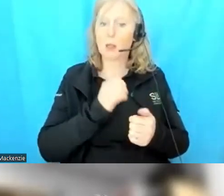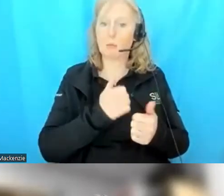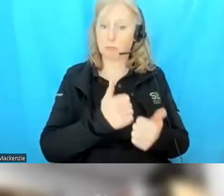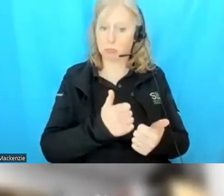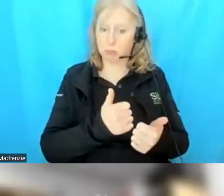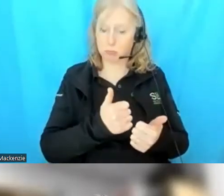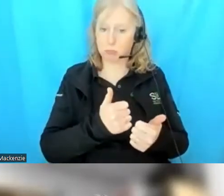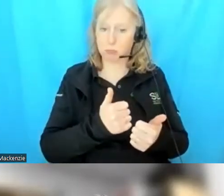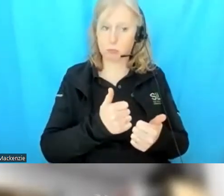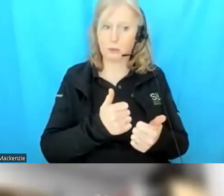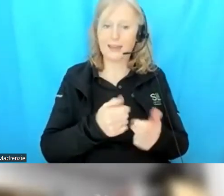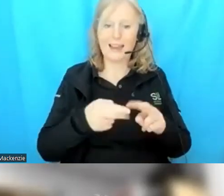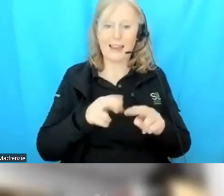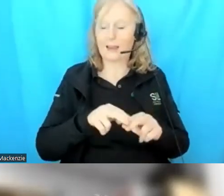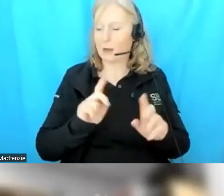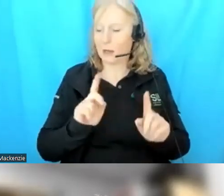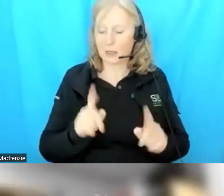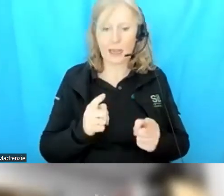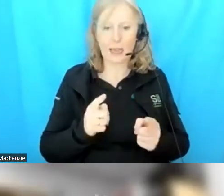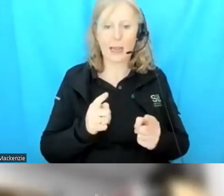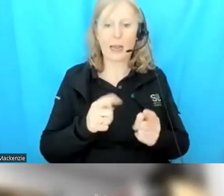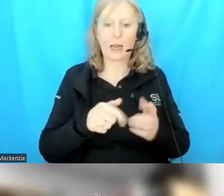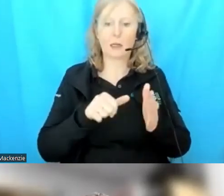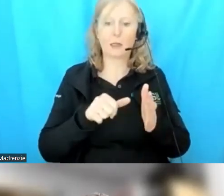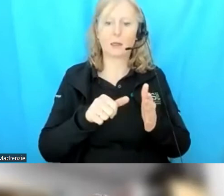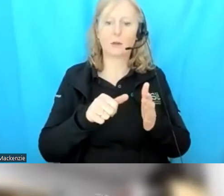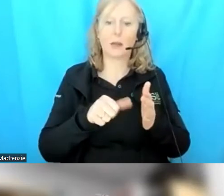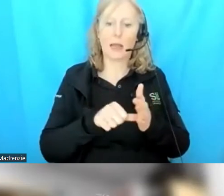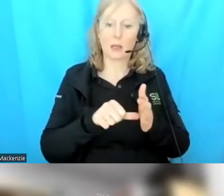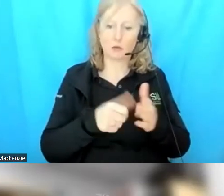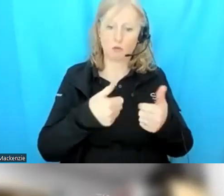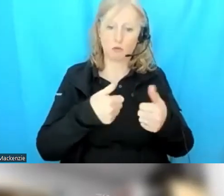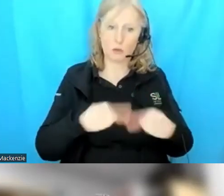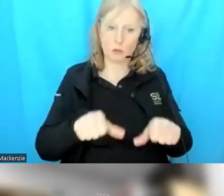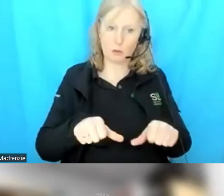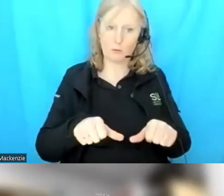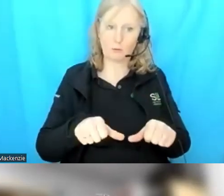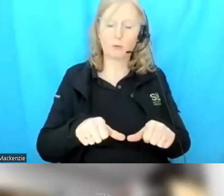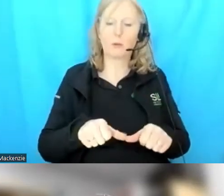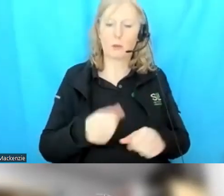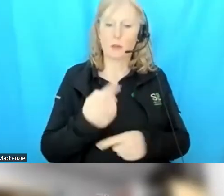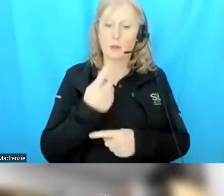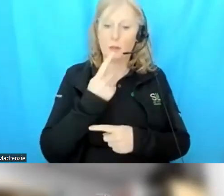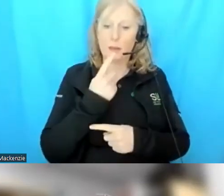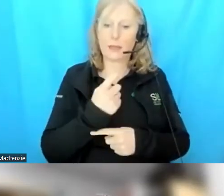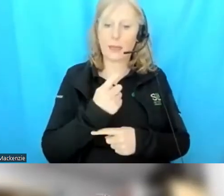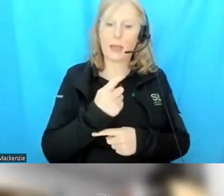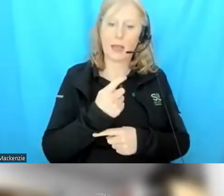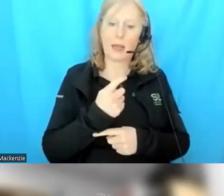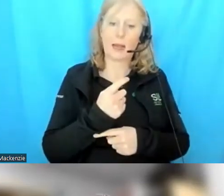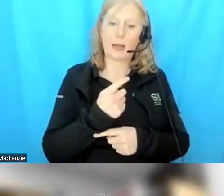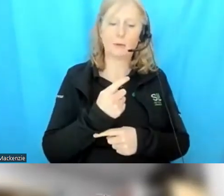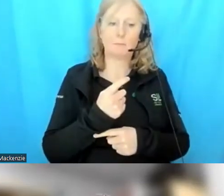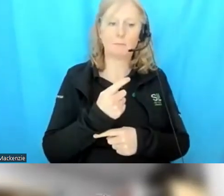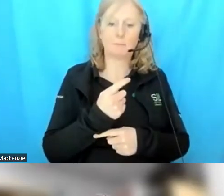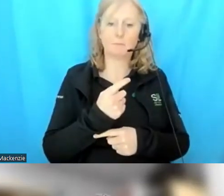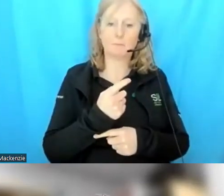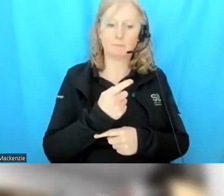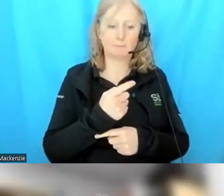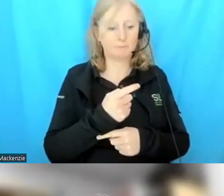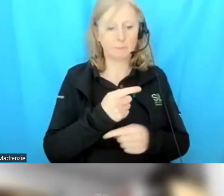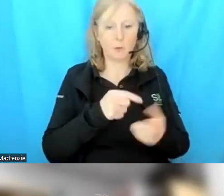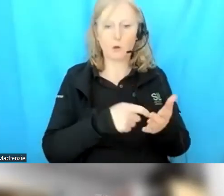be resolved immediately, then they do have the tools in place to direct customers into a support